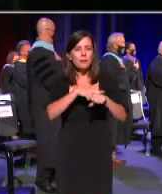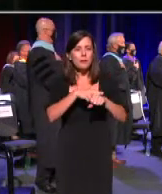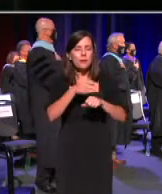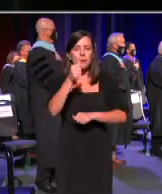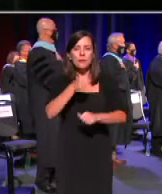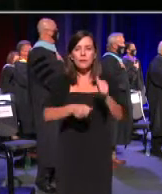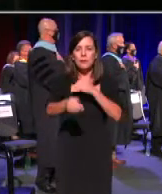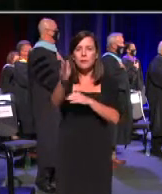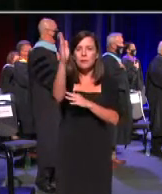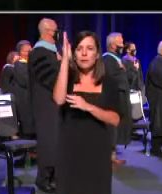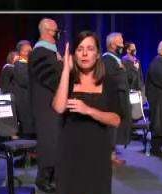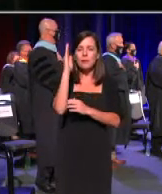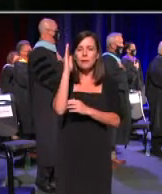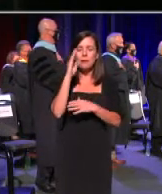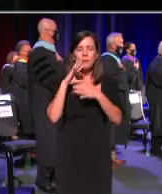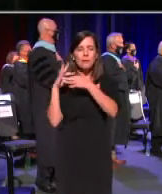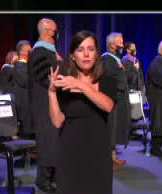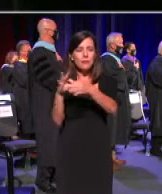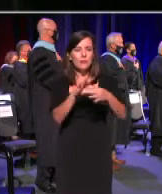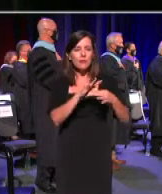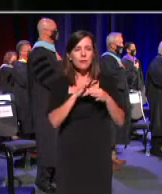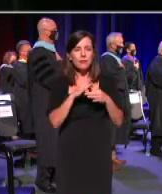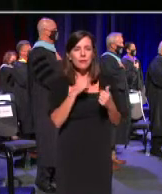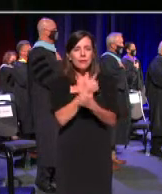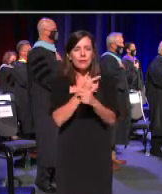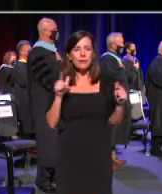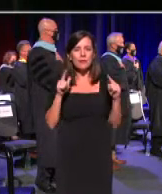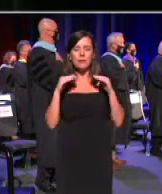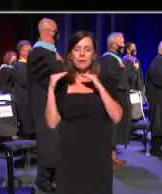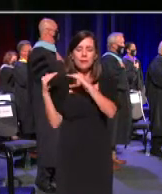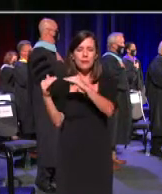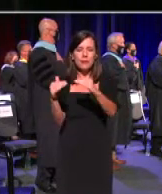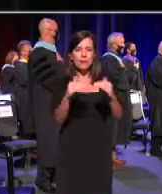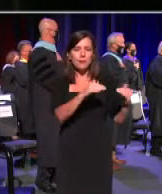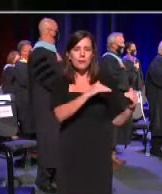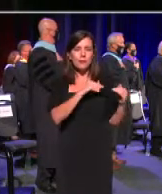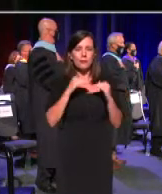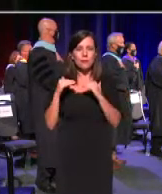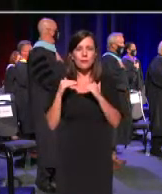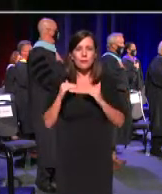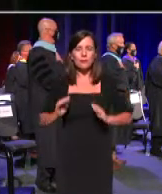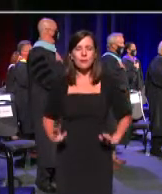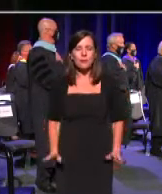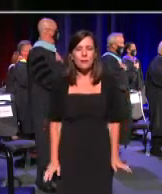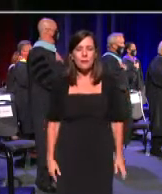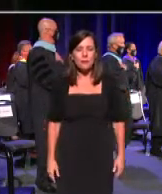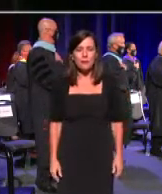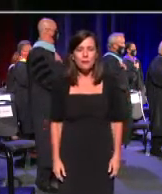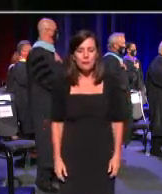nation, under God, indivisible, with liberty and justice for all.